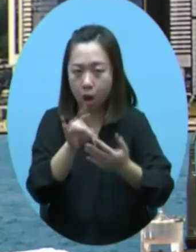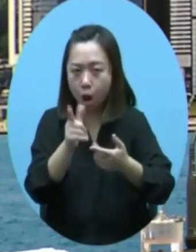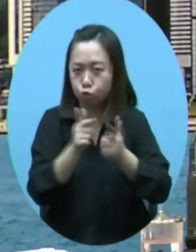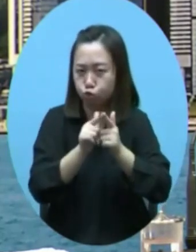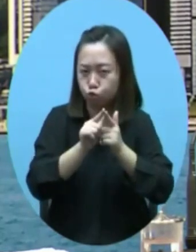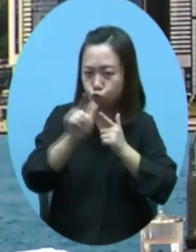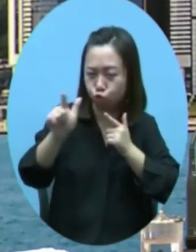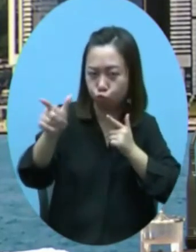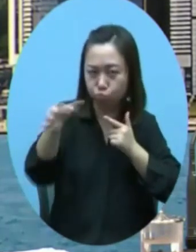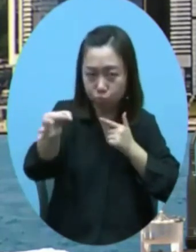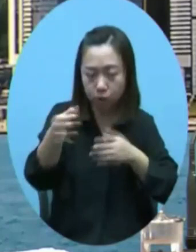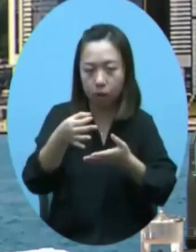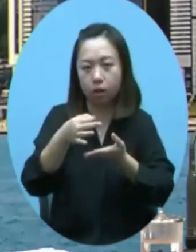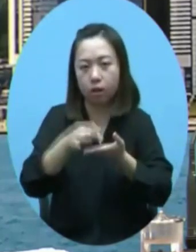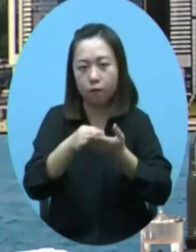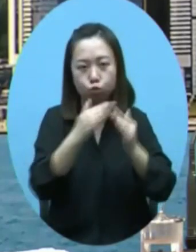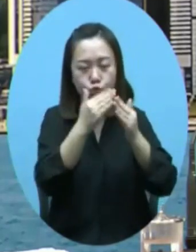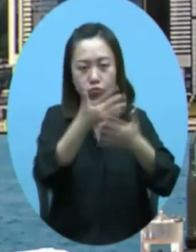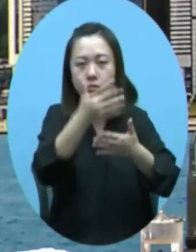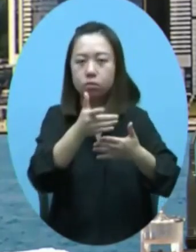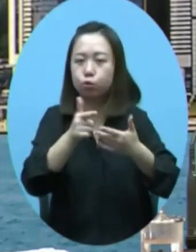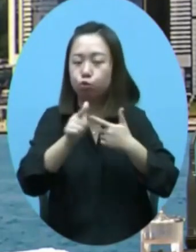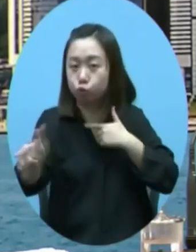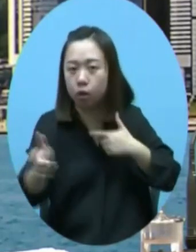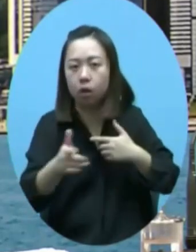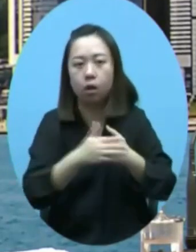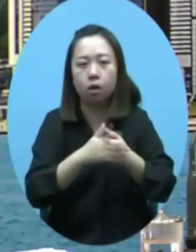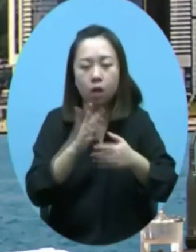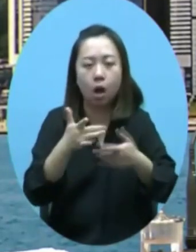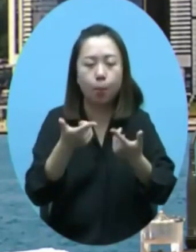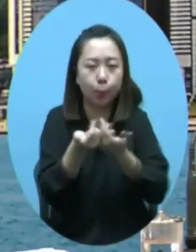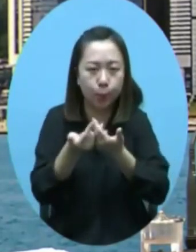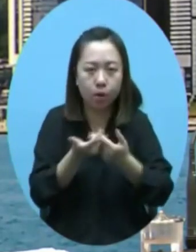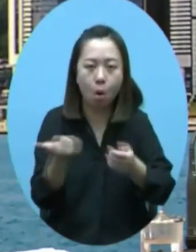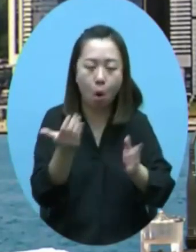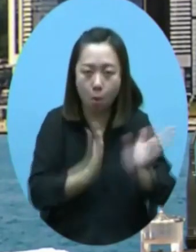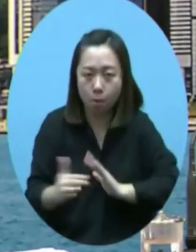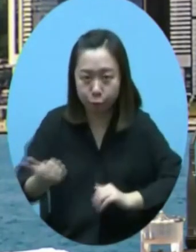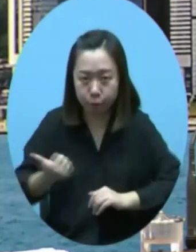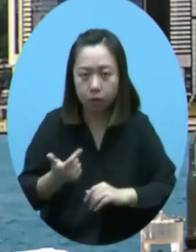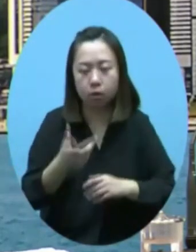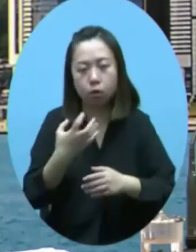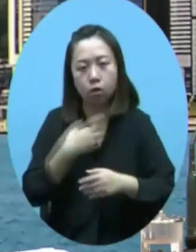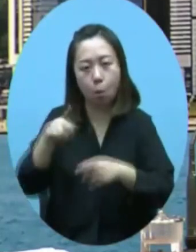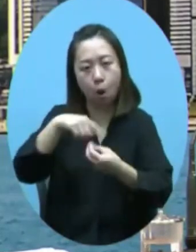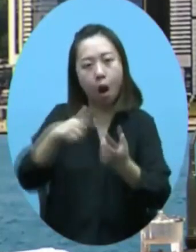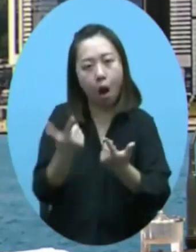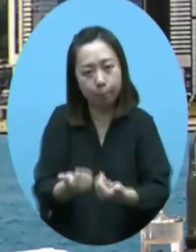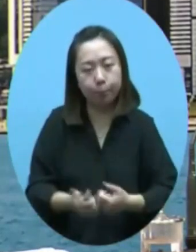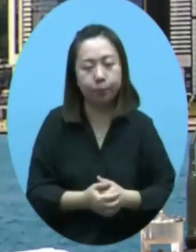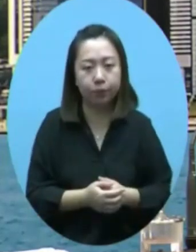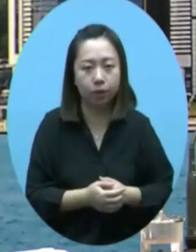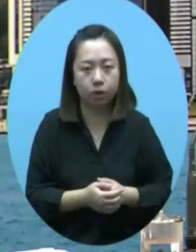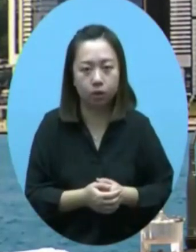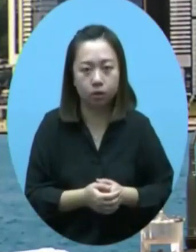we will choose places that are away from the residences. However, also be also